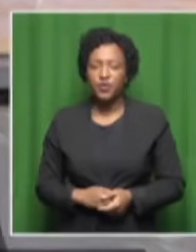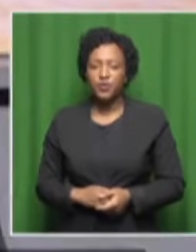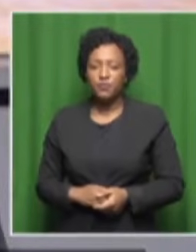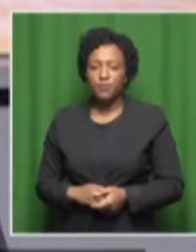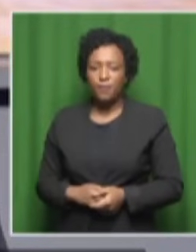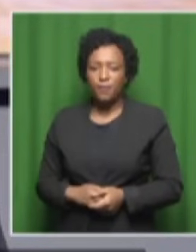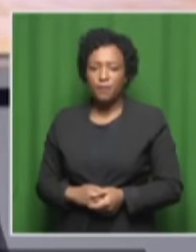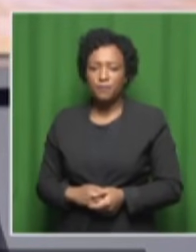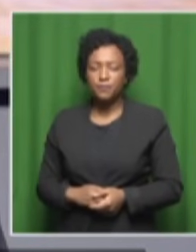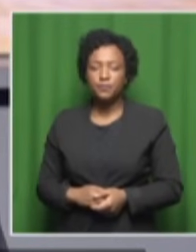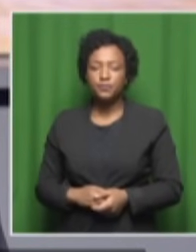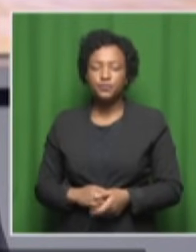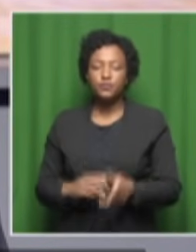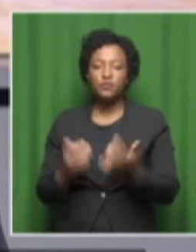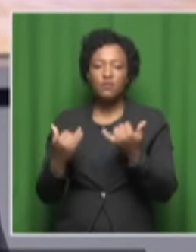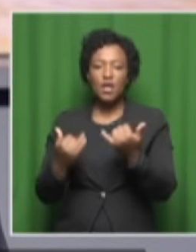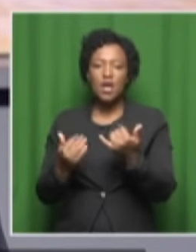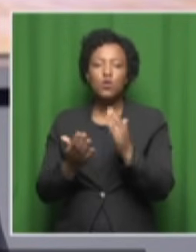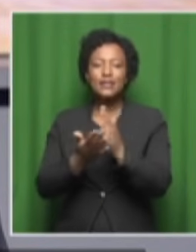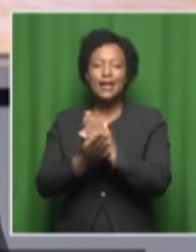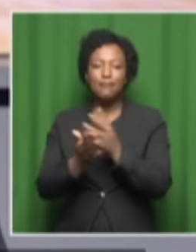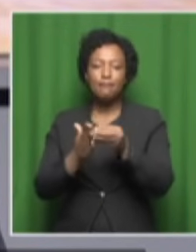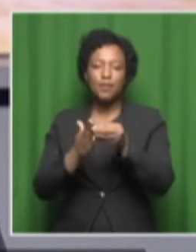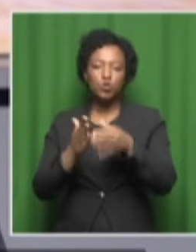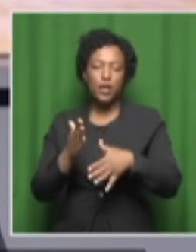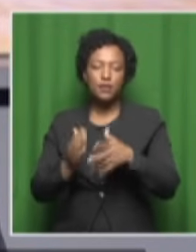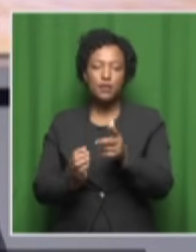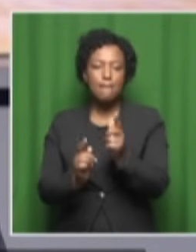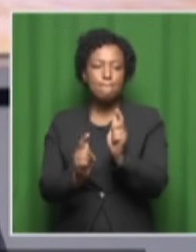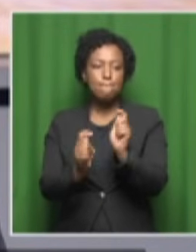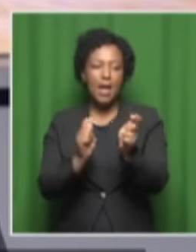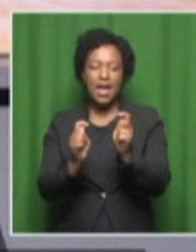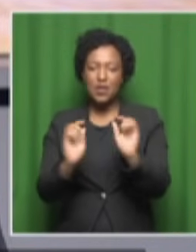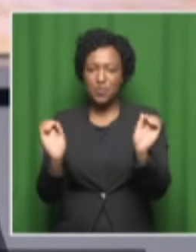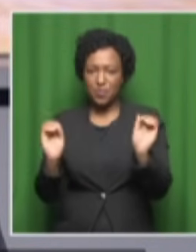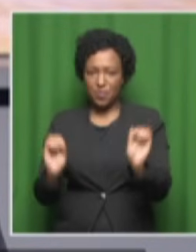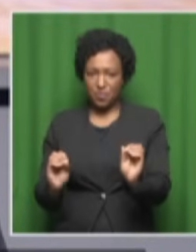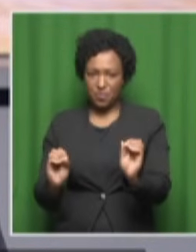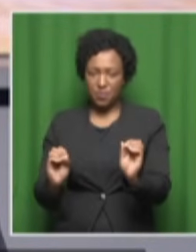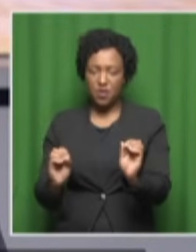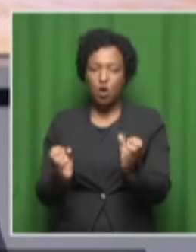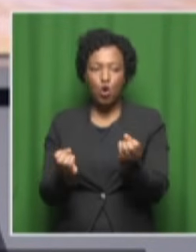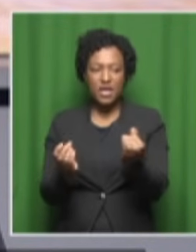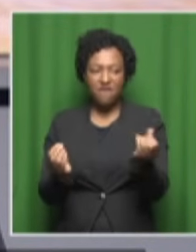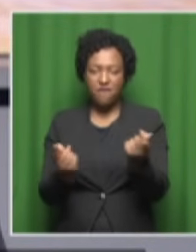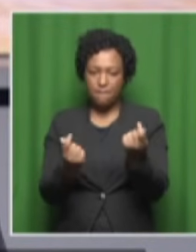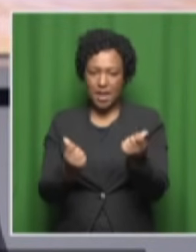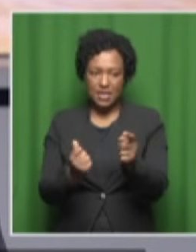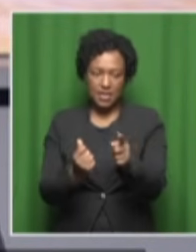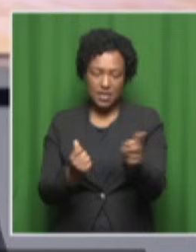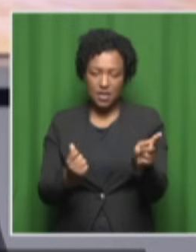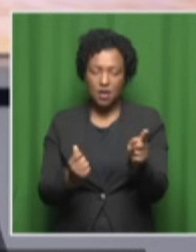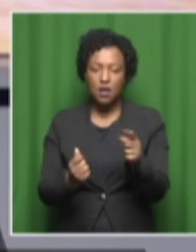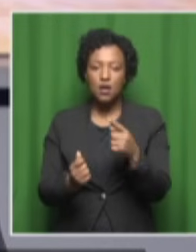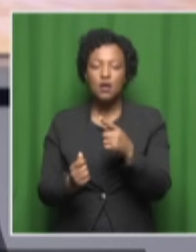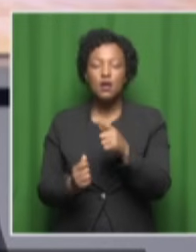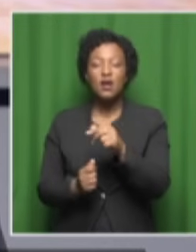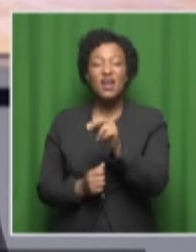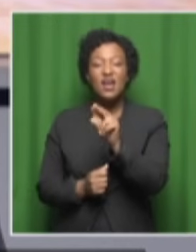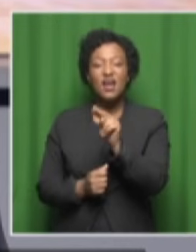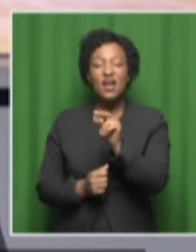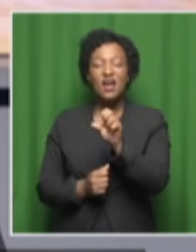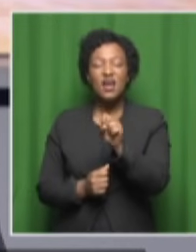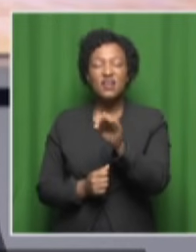in terms of the outstanding payment, NSFAS has indicated yesterday that of the 20,000 students who are